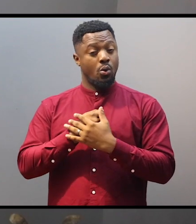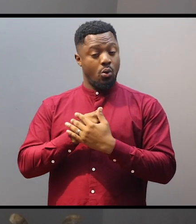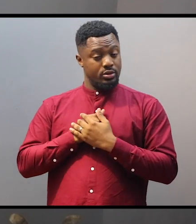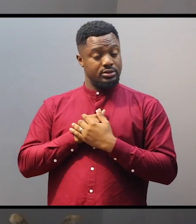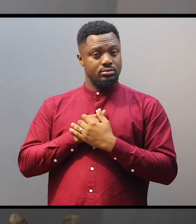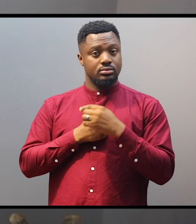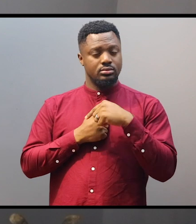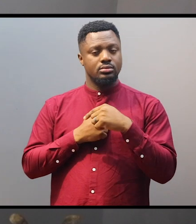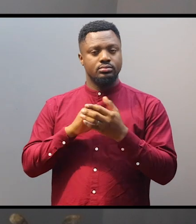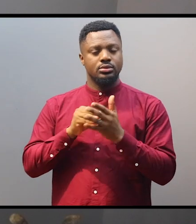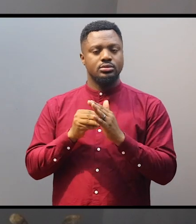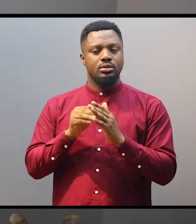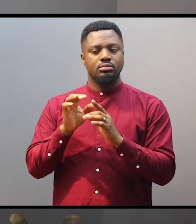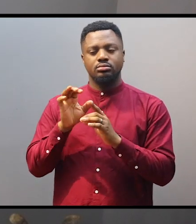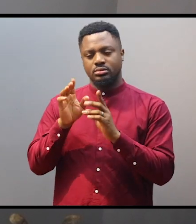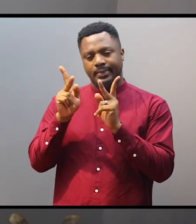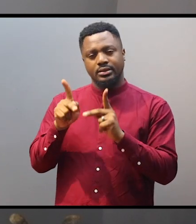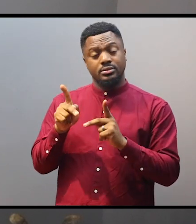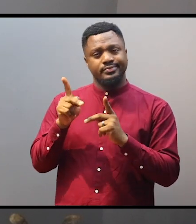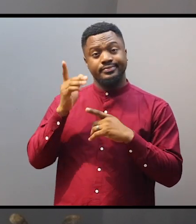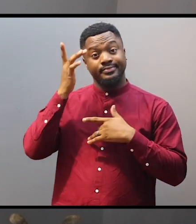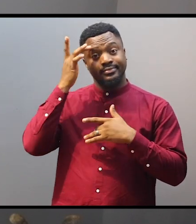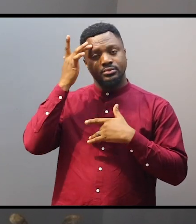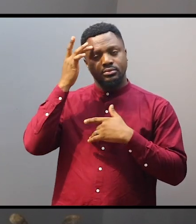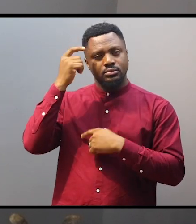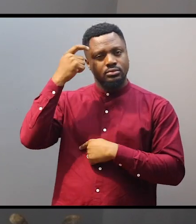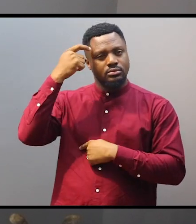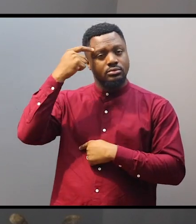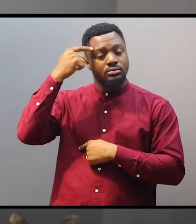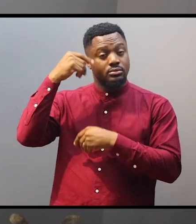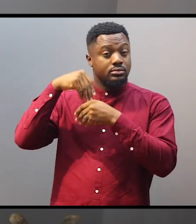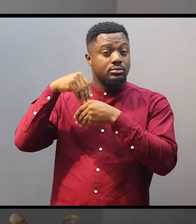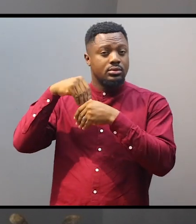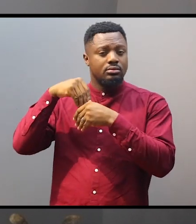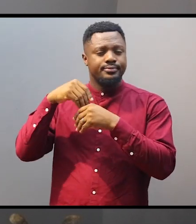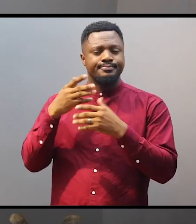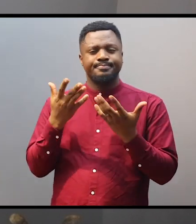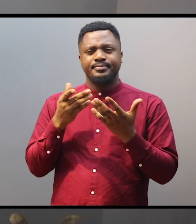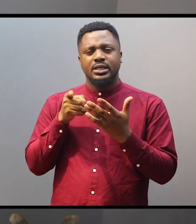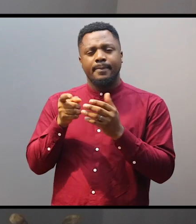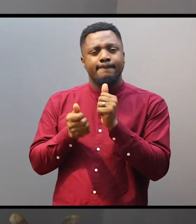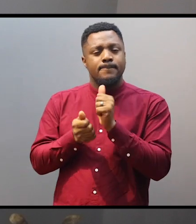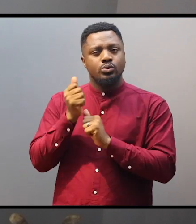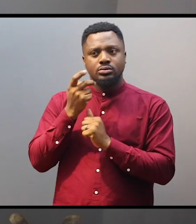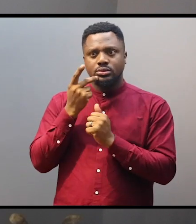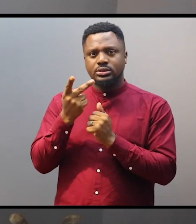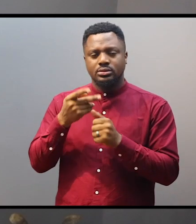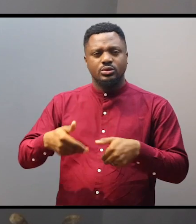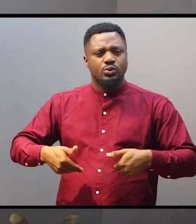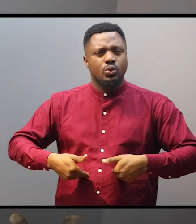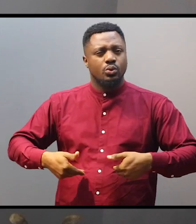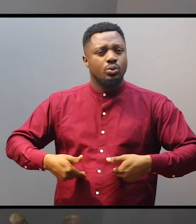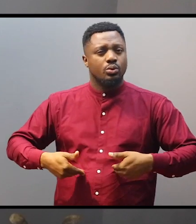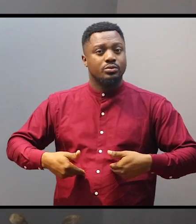Autism is a condition or disorder of the brain. It is often seen in very